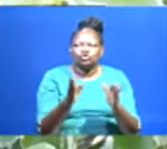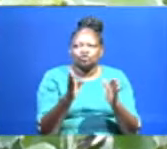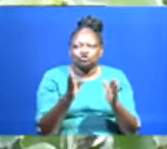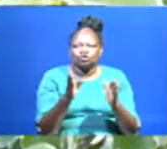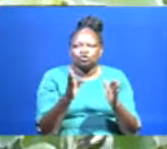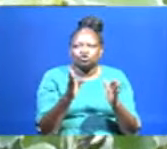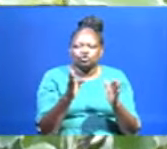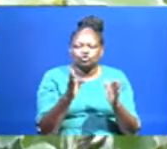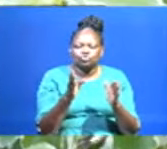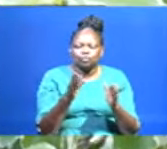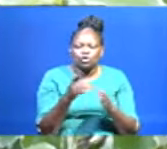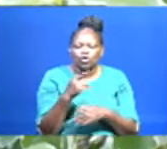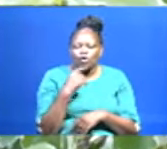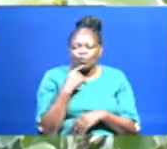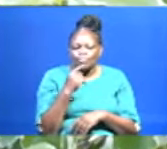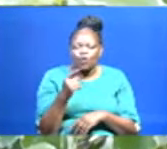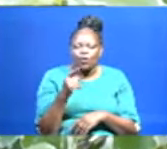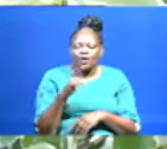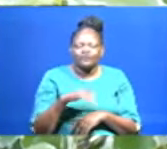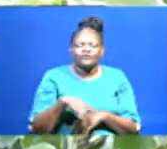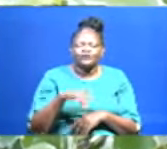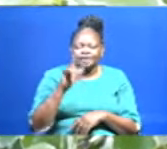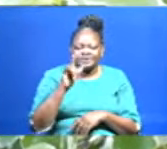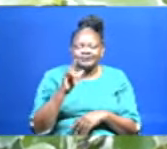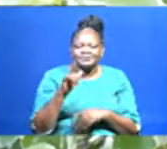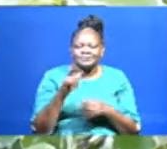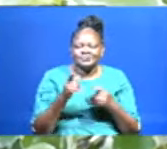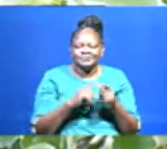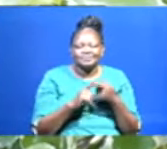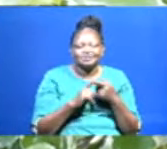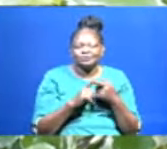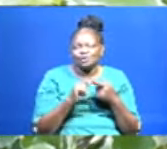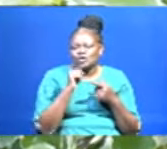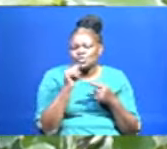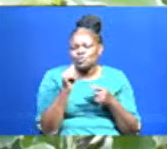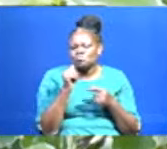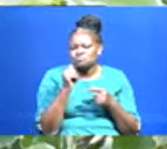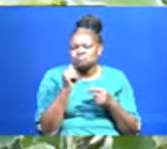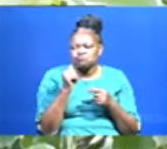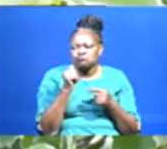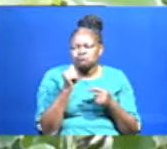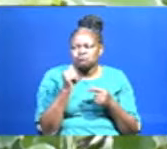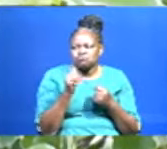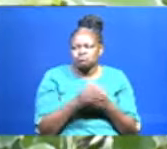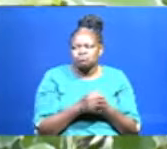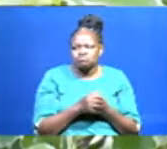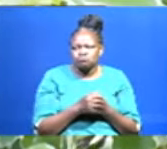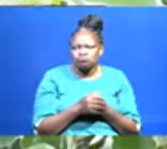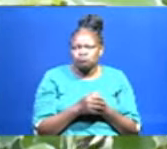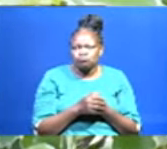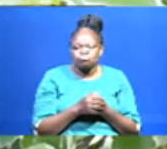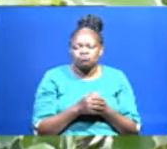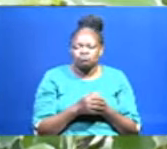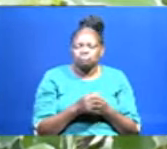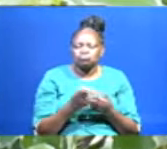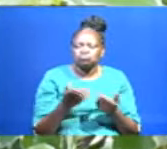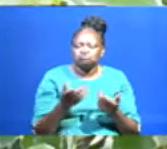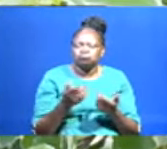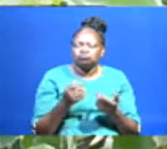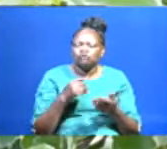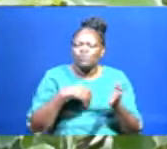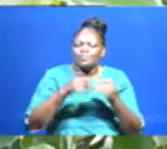base, they are, okay, you don't actually carry out because they are normally outsourced, but you are the one